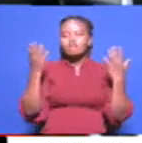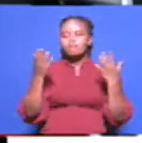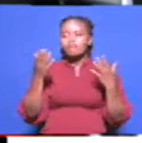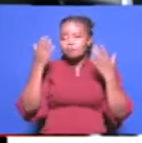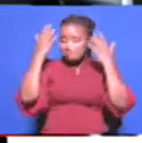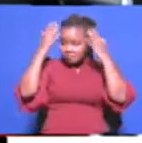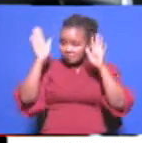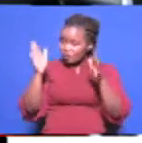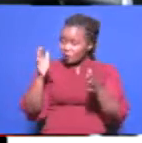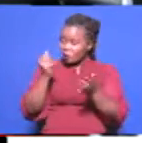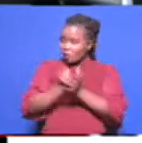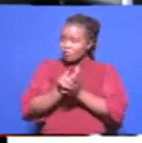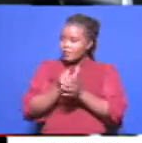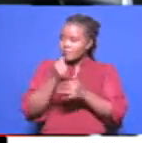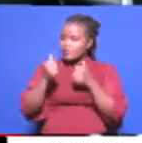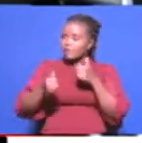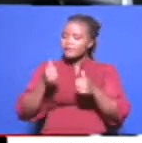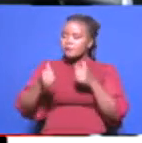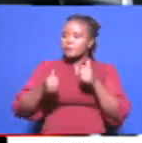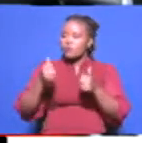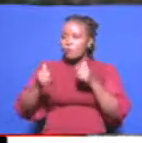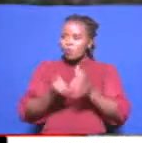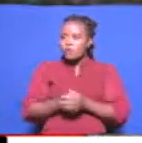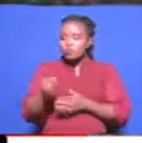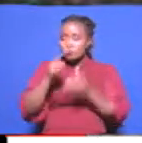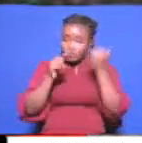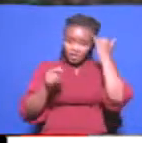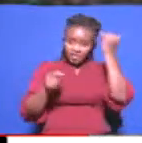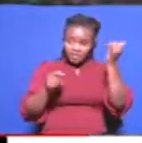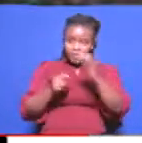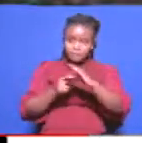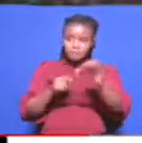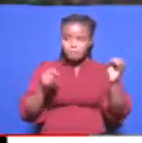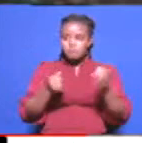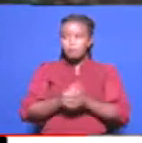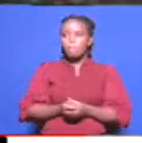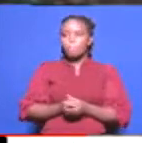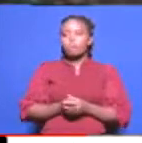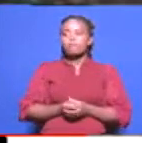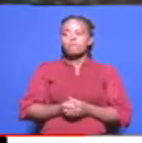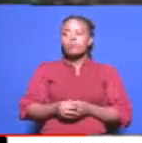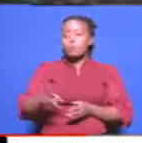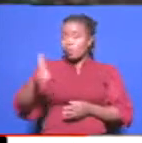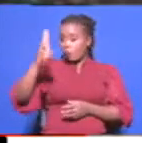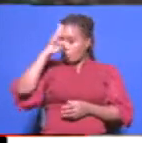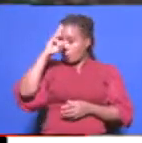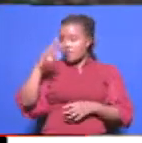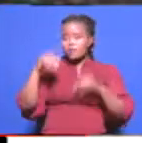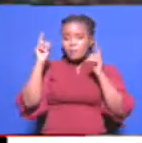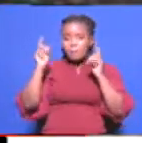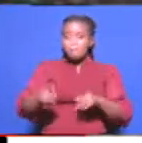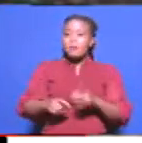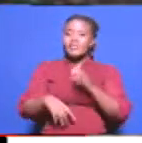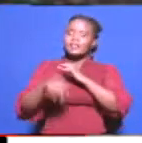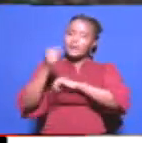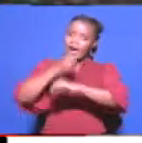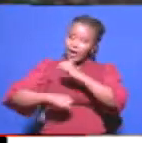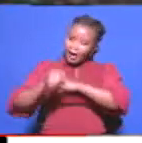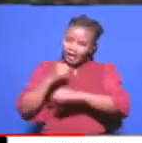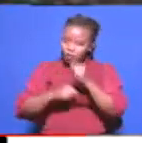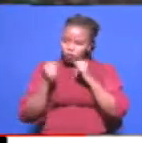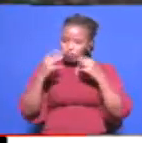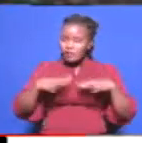those may be. We have no idea. Na police wachukue hatua kulingana na